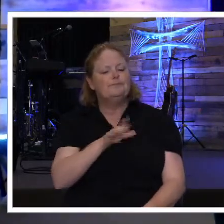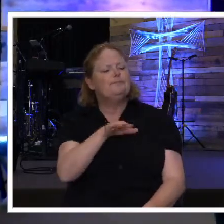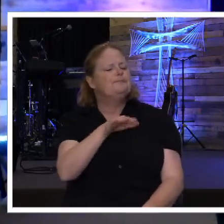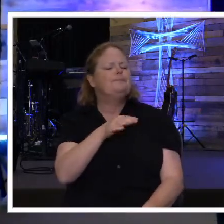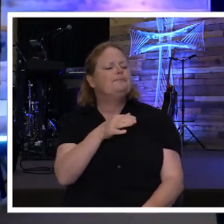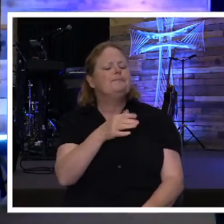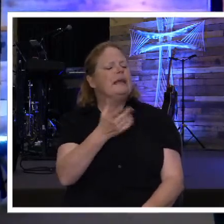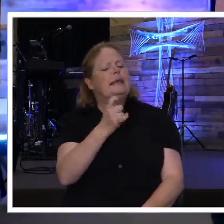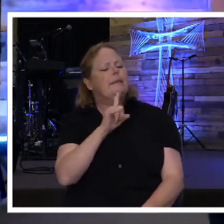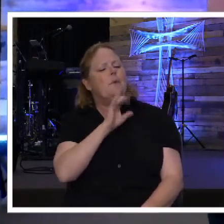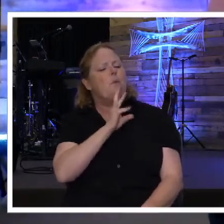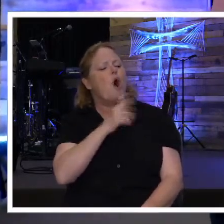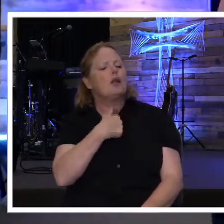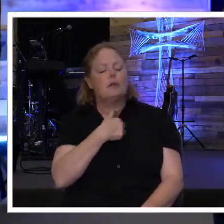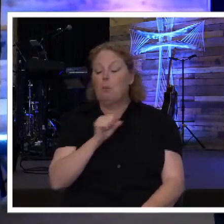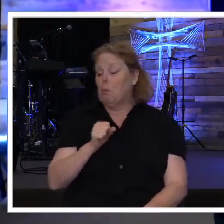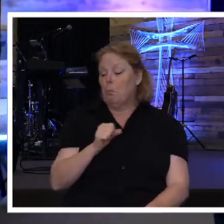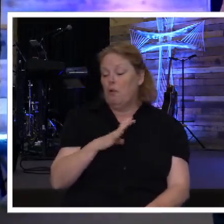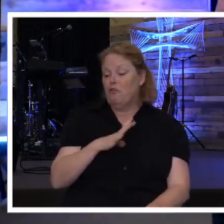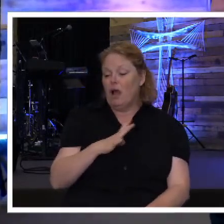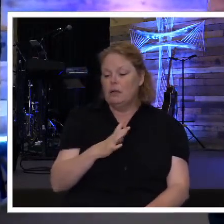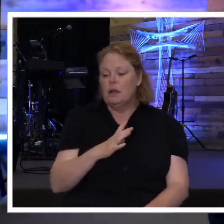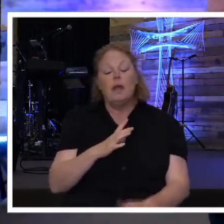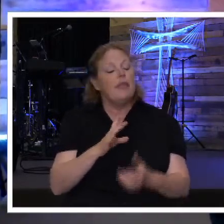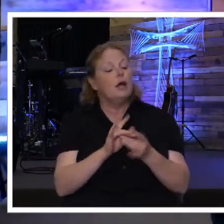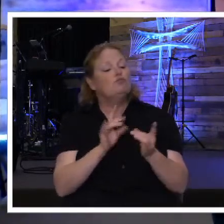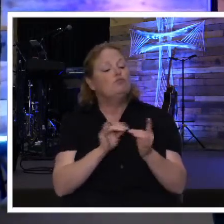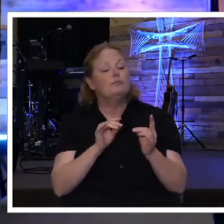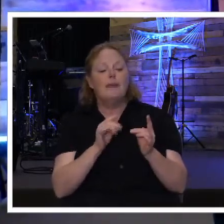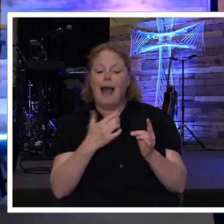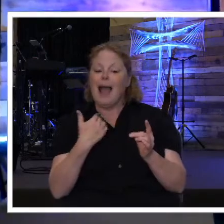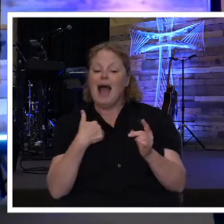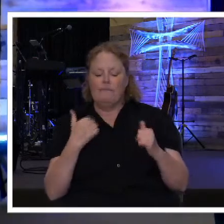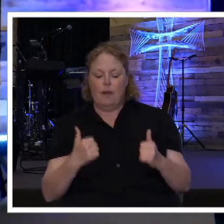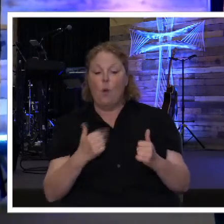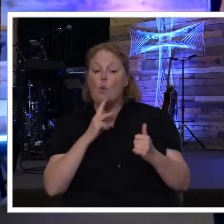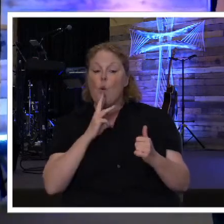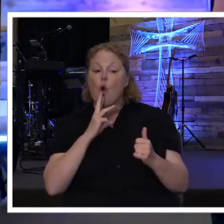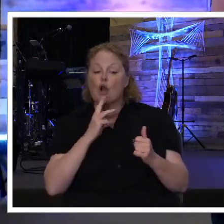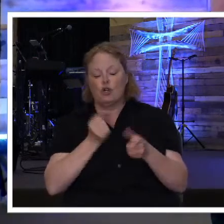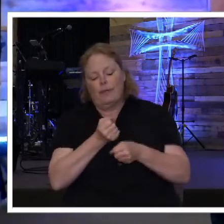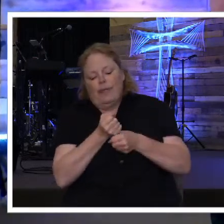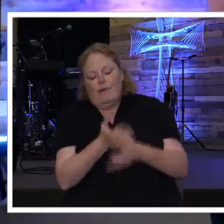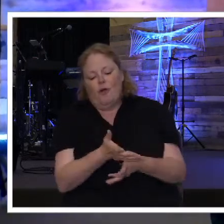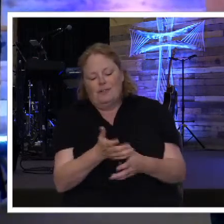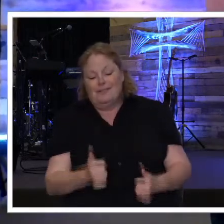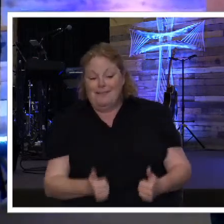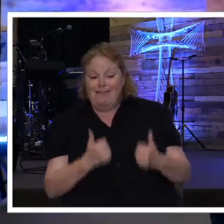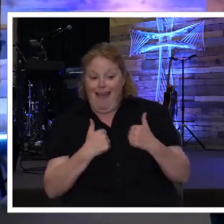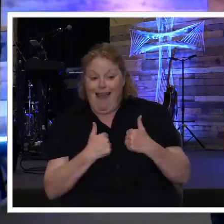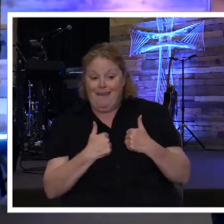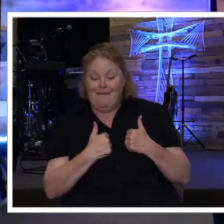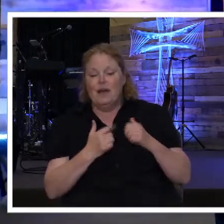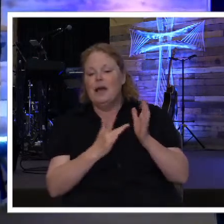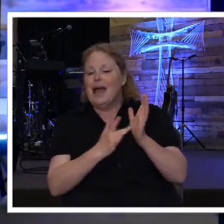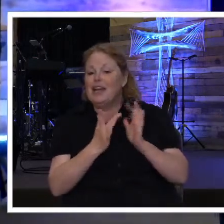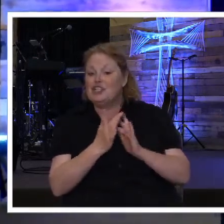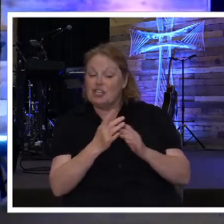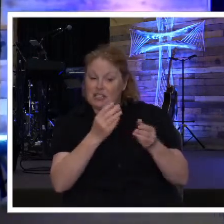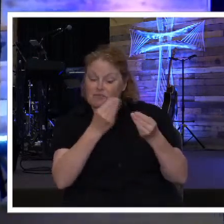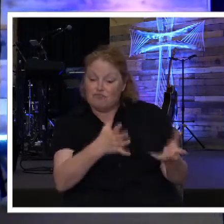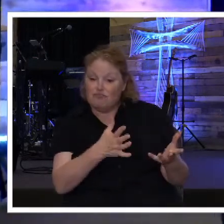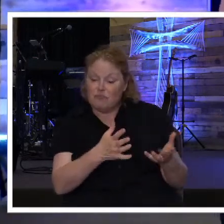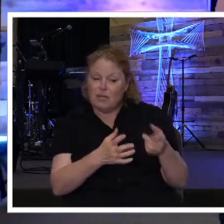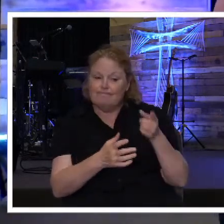give me some water?" And she said, "Yeah." And then he begins to talk to her about living water. And in the middle of that conversation, he begins to point out to her